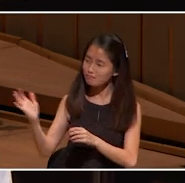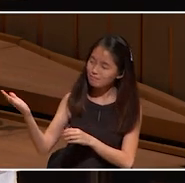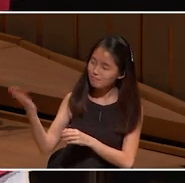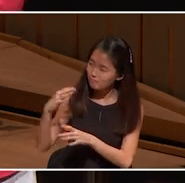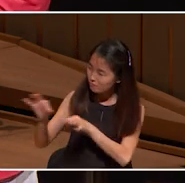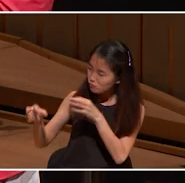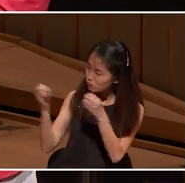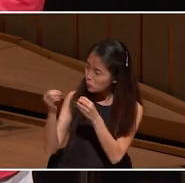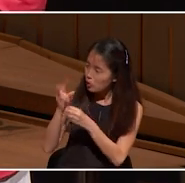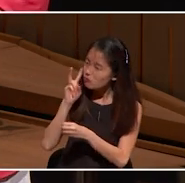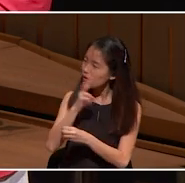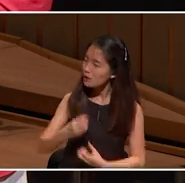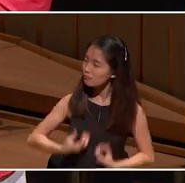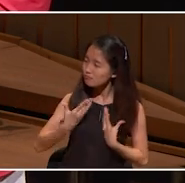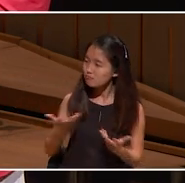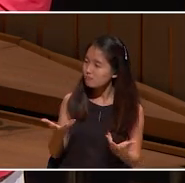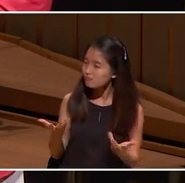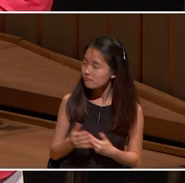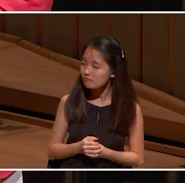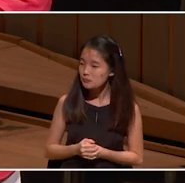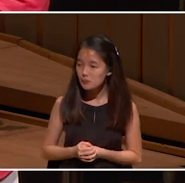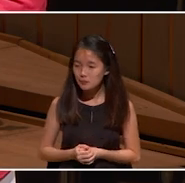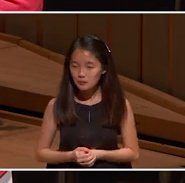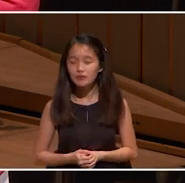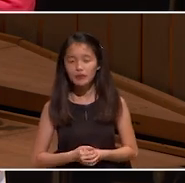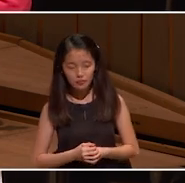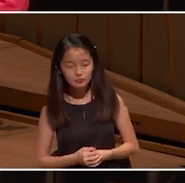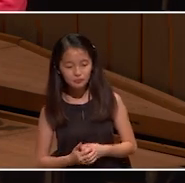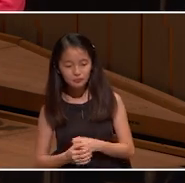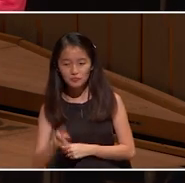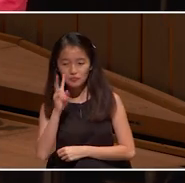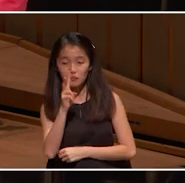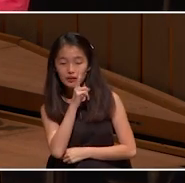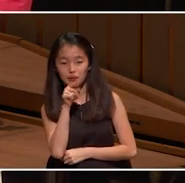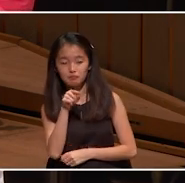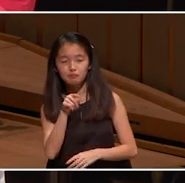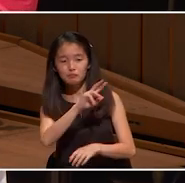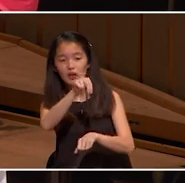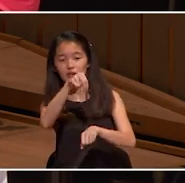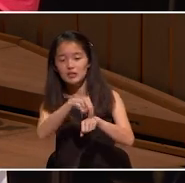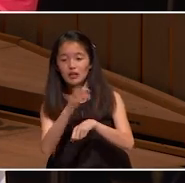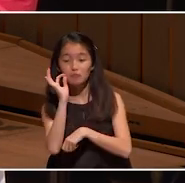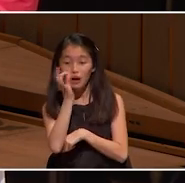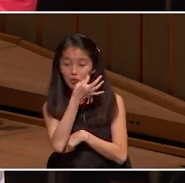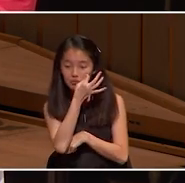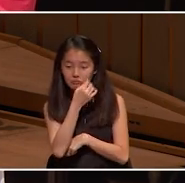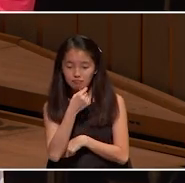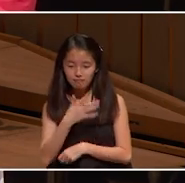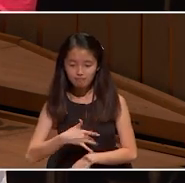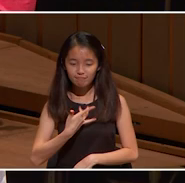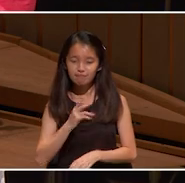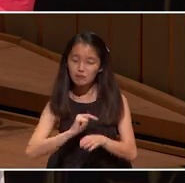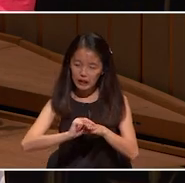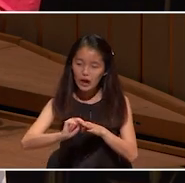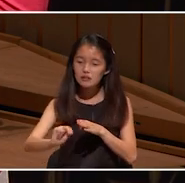VANDA. Okay, VANDA, is the national flower. I thought it's a nice theme to use